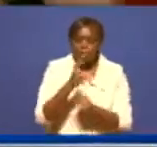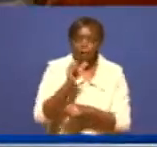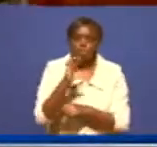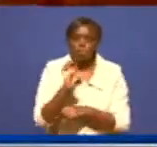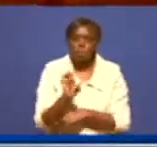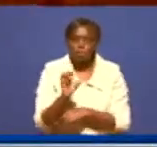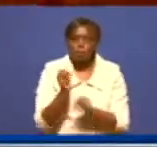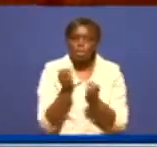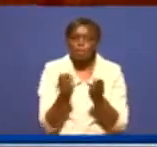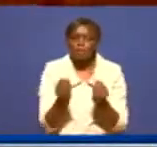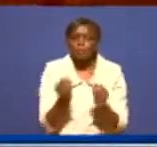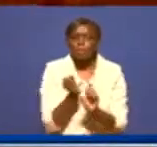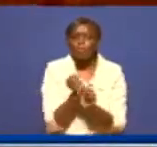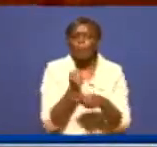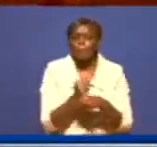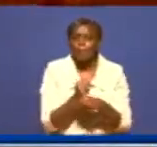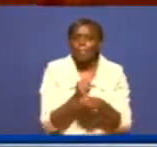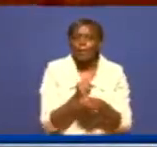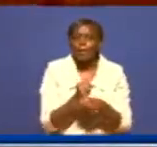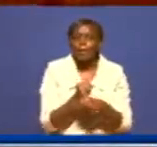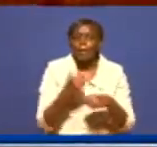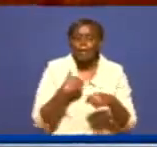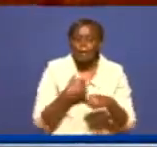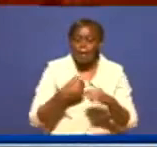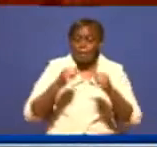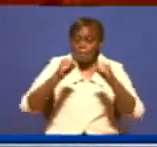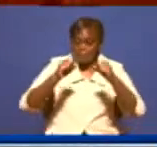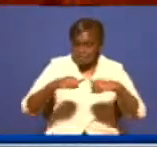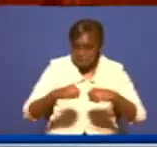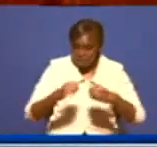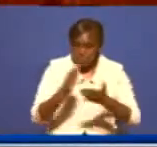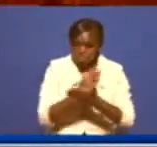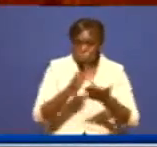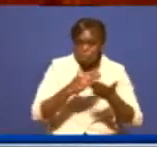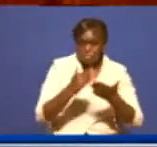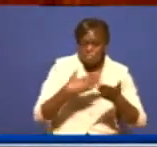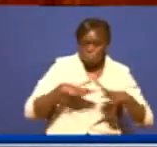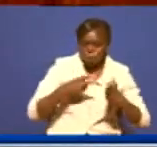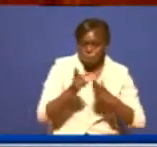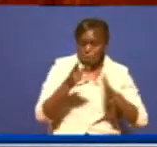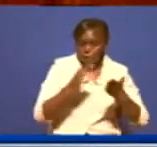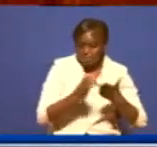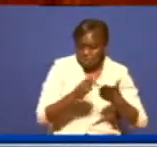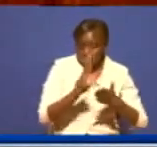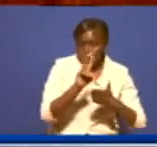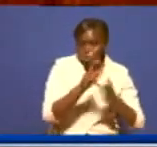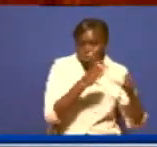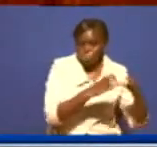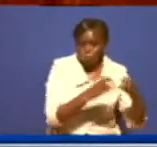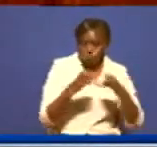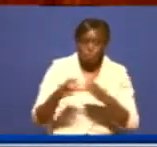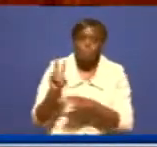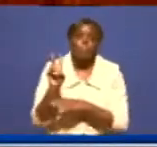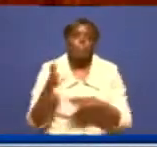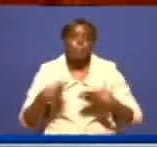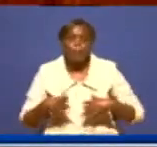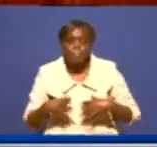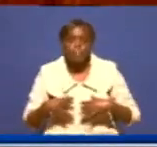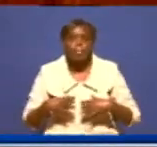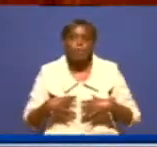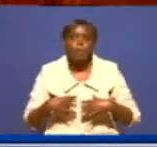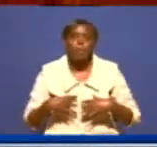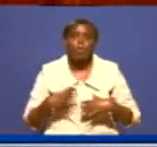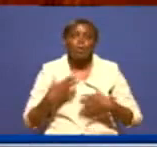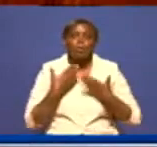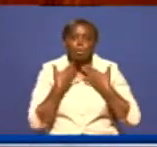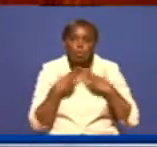it very simple, that where there is a mutual agreement, this is a covenant. It is between two parties. You don't want to antagonize